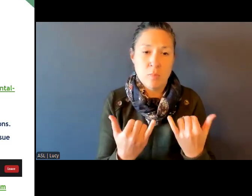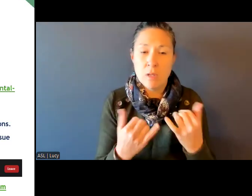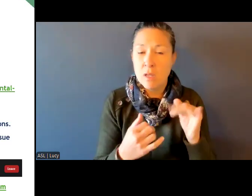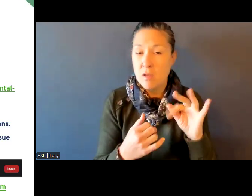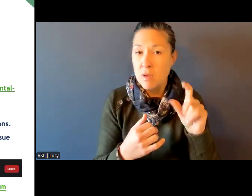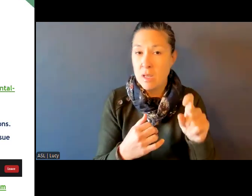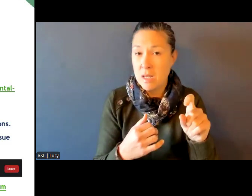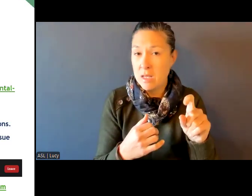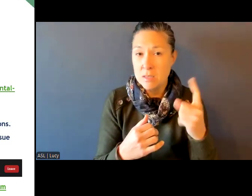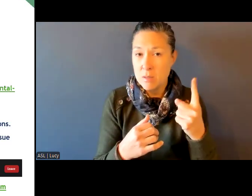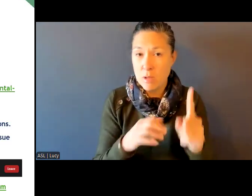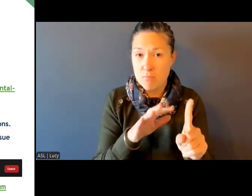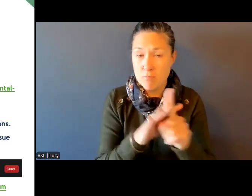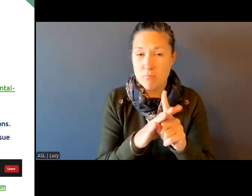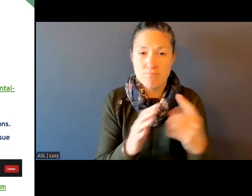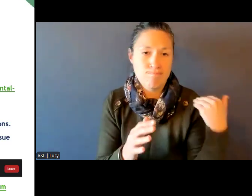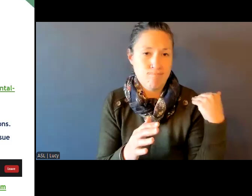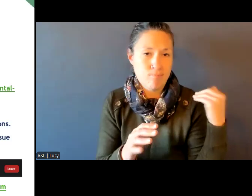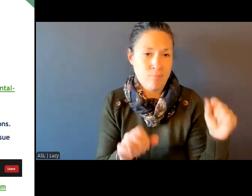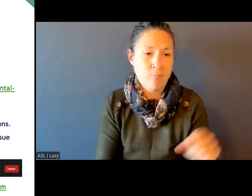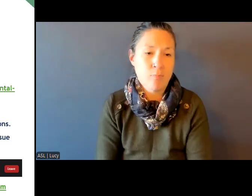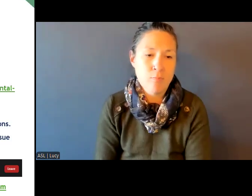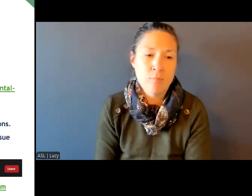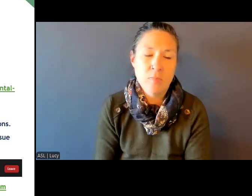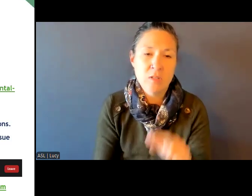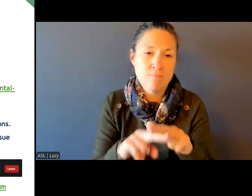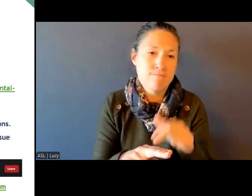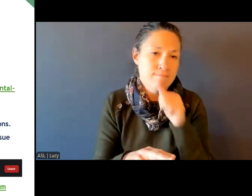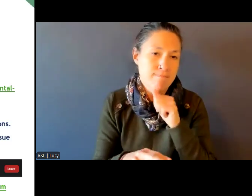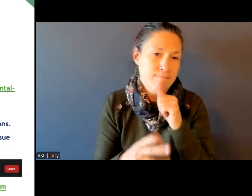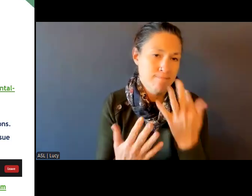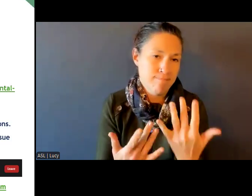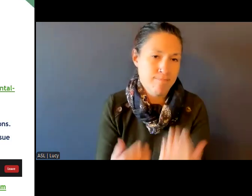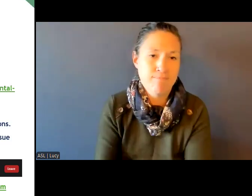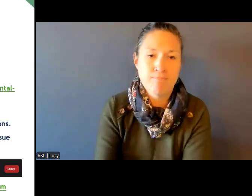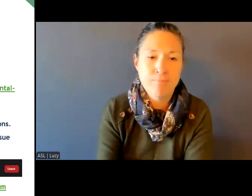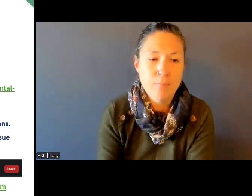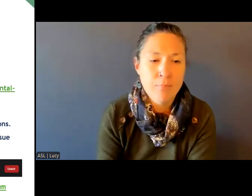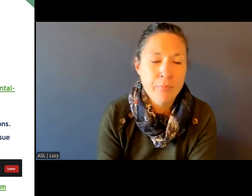up. Other than that, sit tight for another 5 or so minutes.